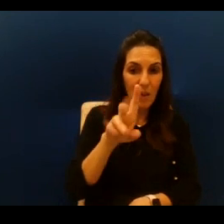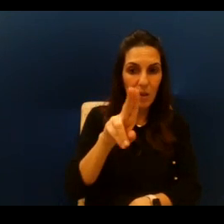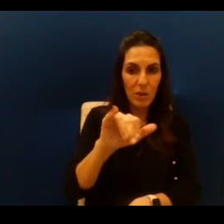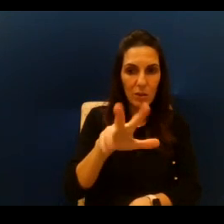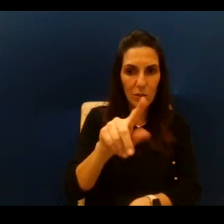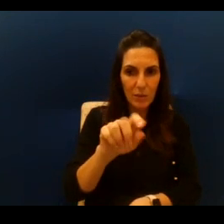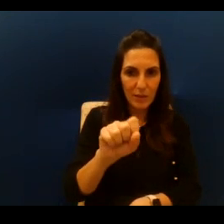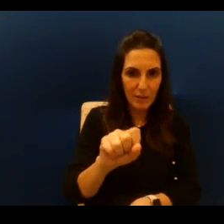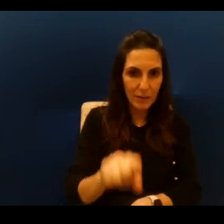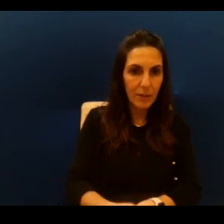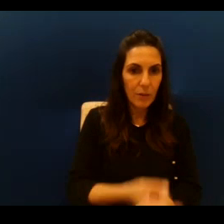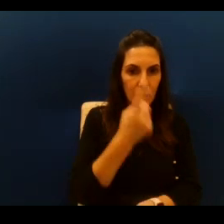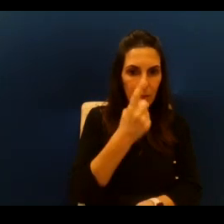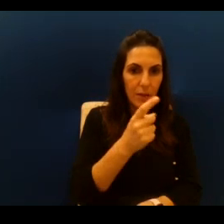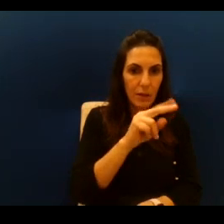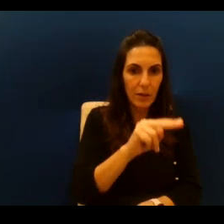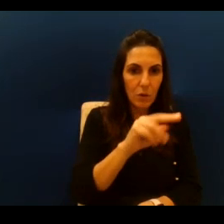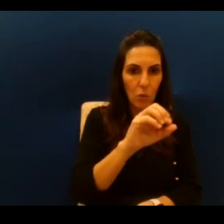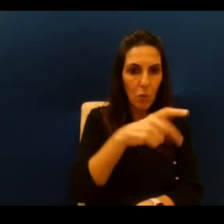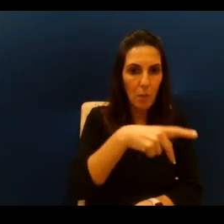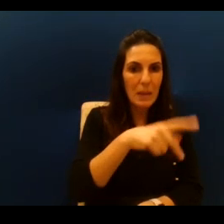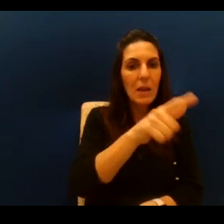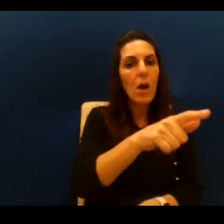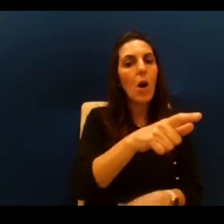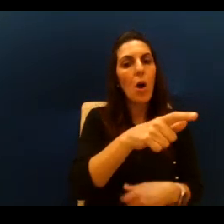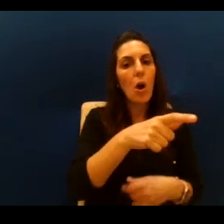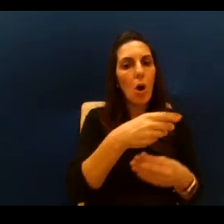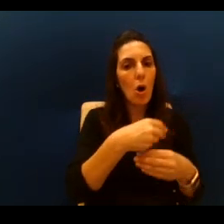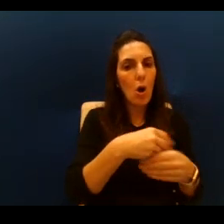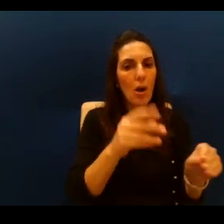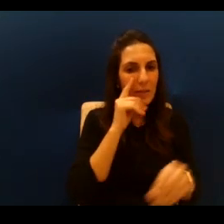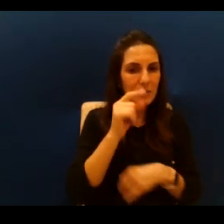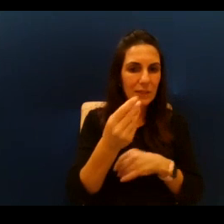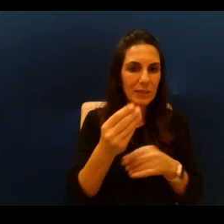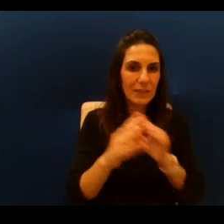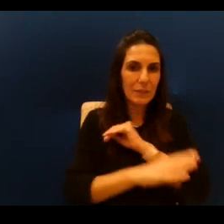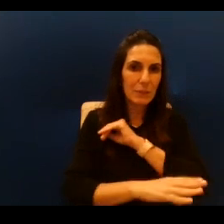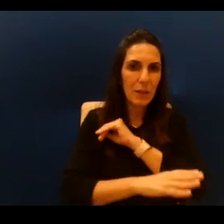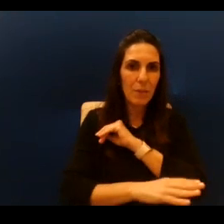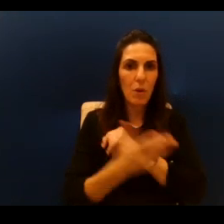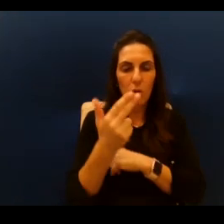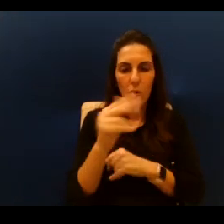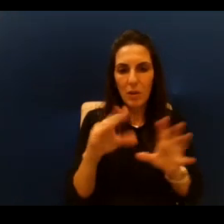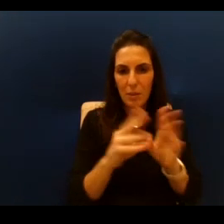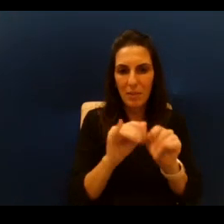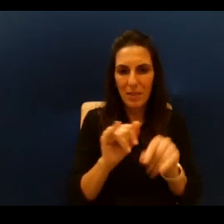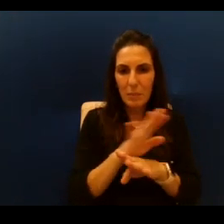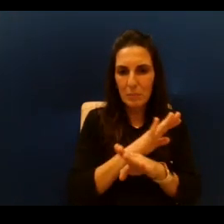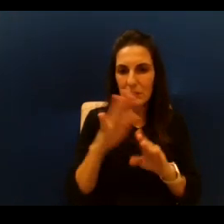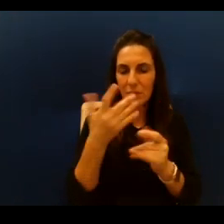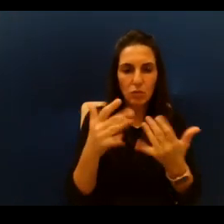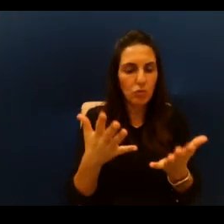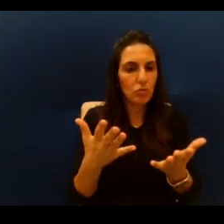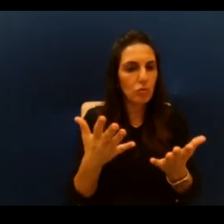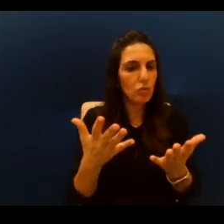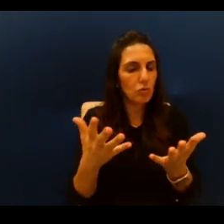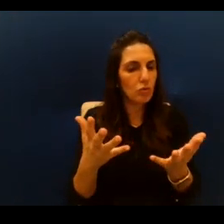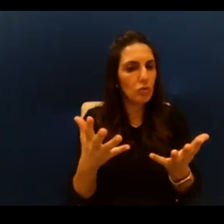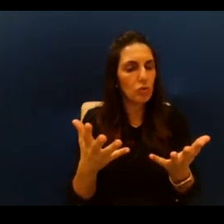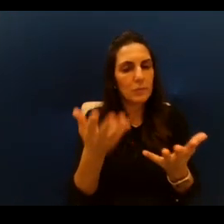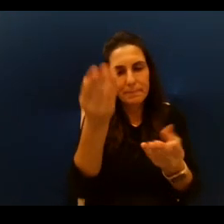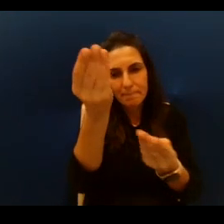one of which is the NOP office. At the September 13th meeting, the businesses have come forward and